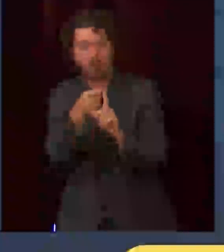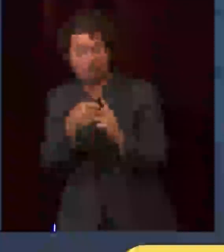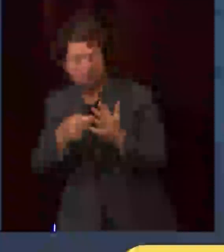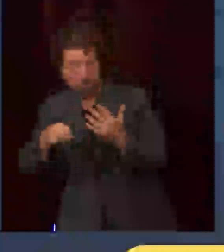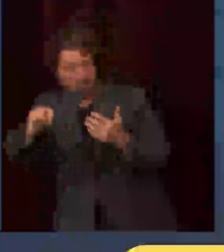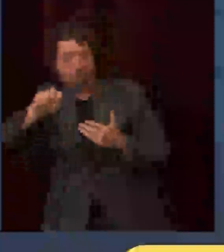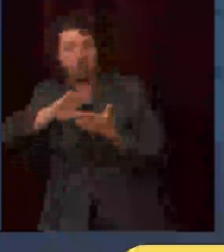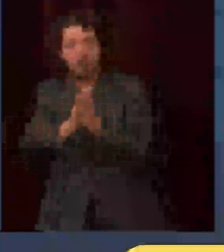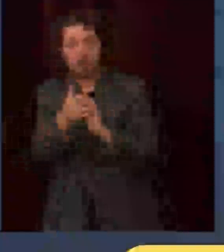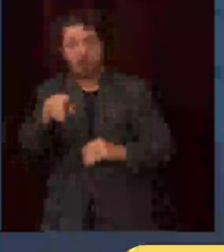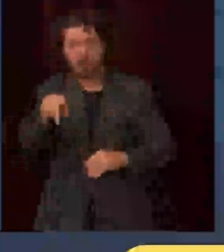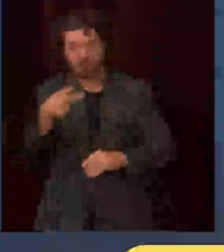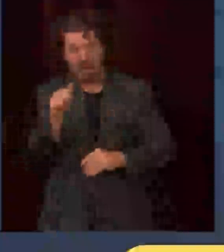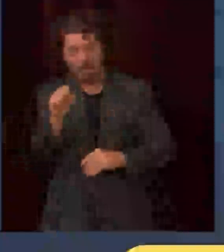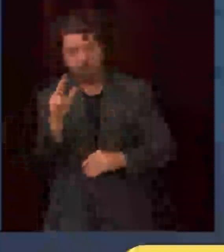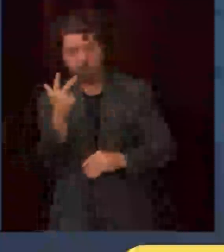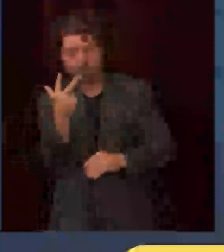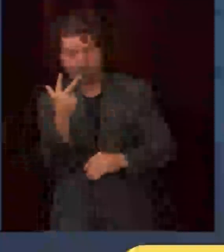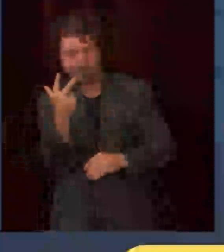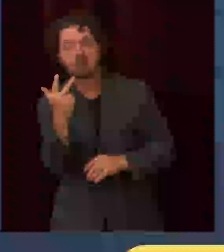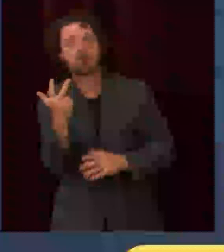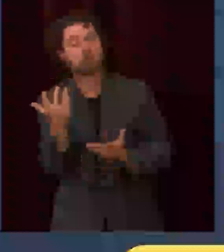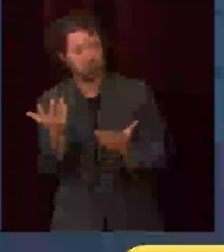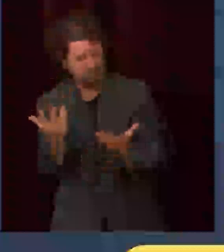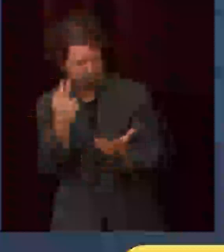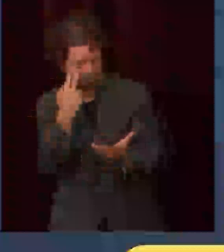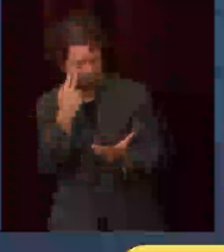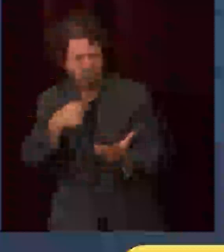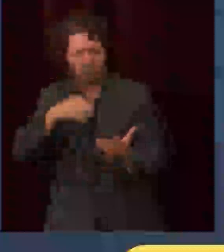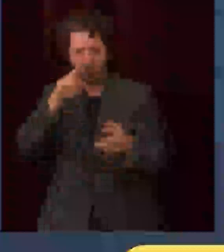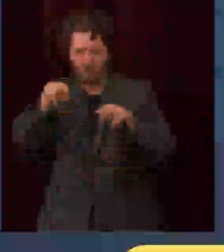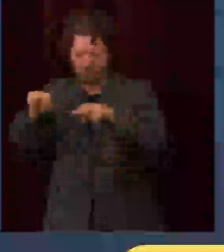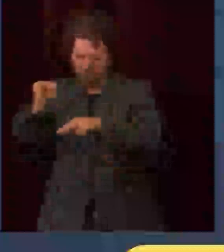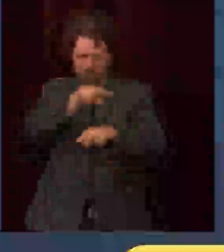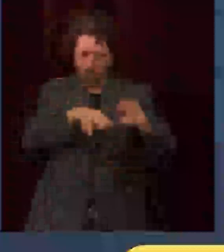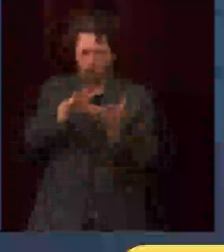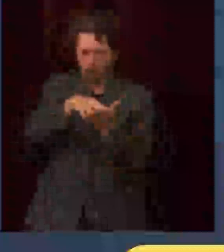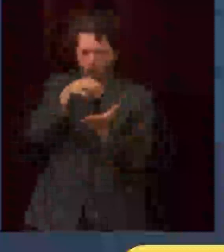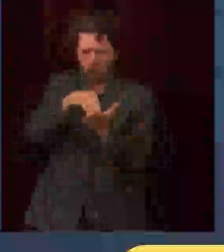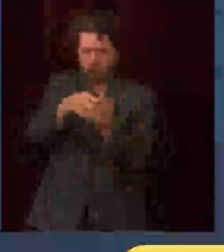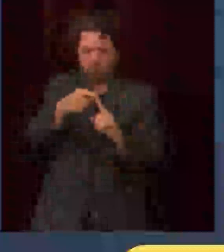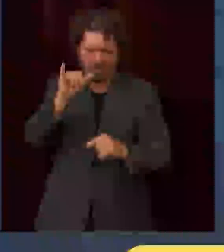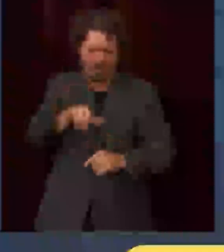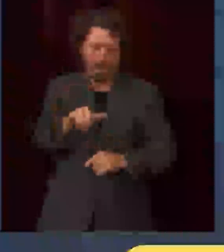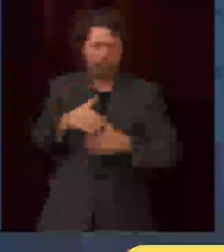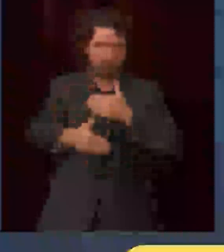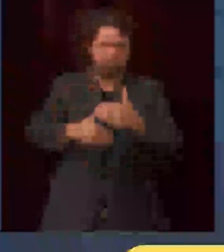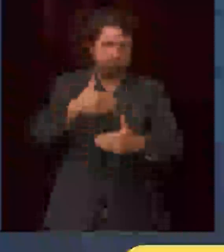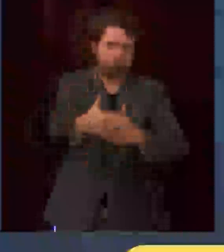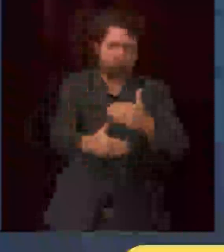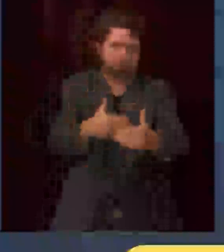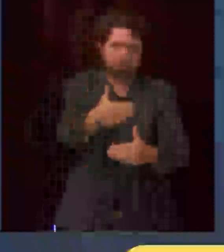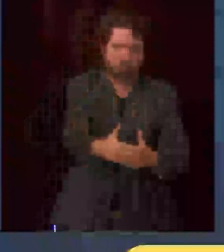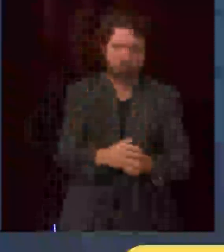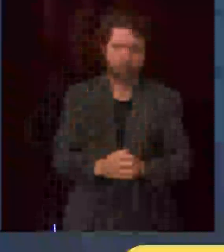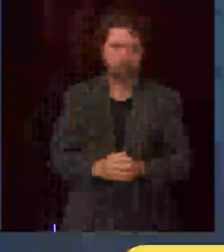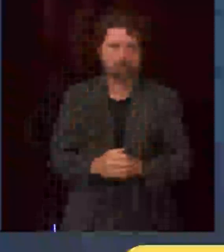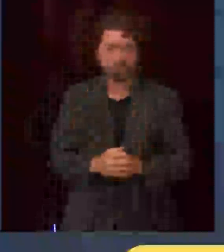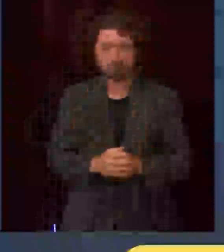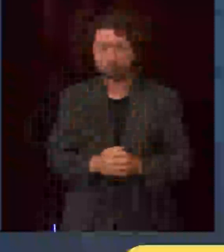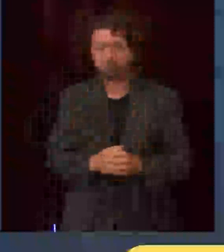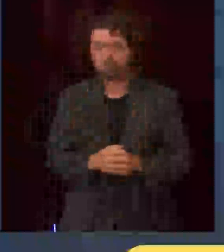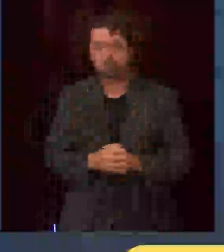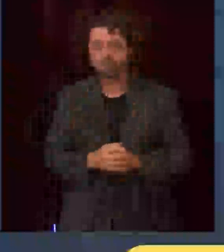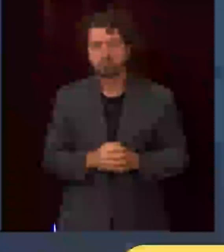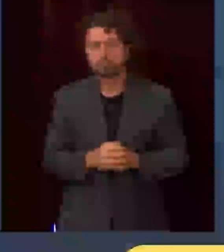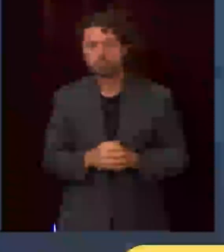of this that we're pleased to talk about, and that is we're giving more counties more flexibilities to move ahead in